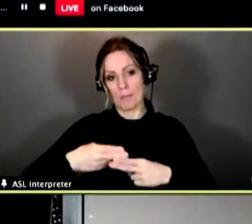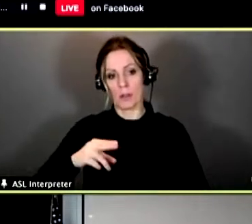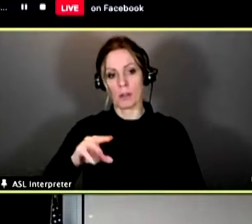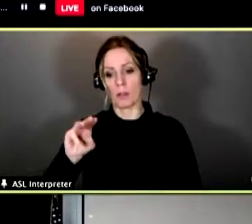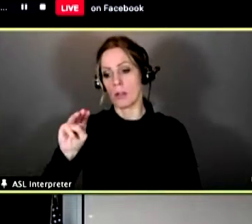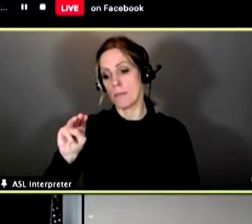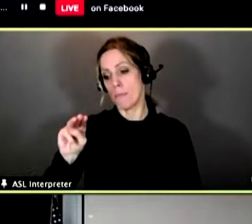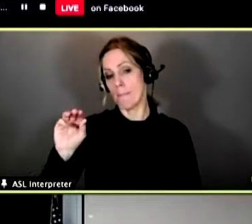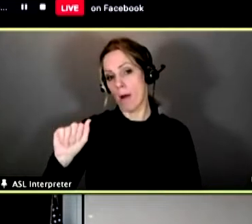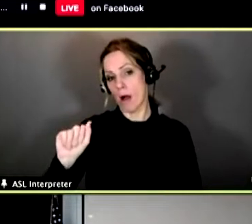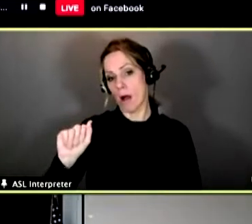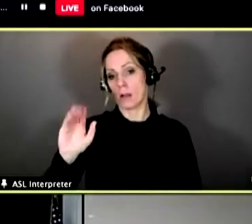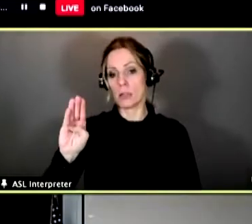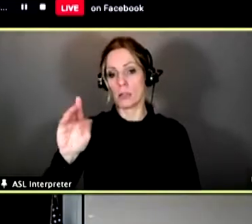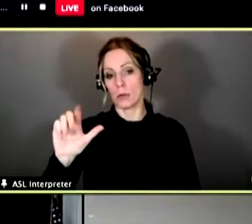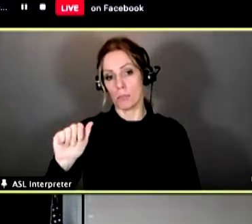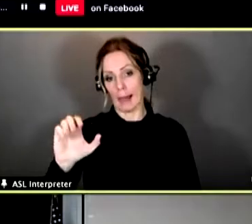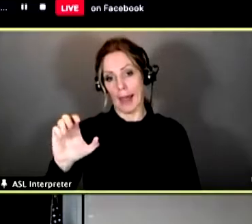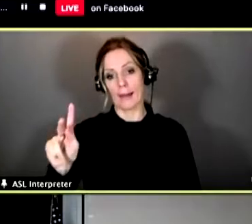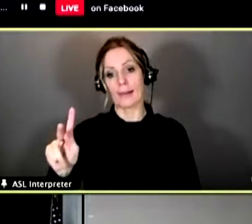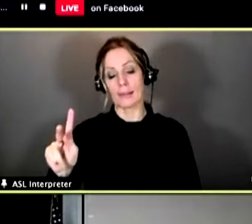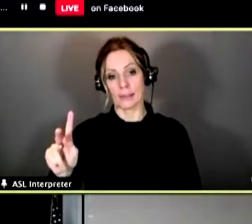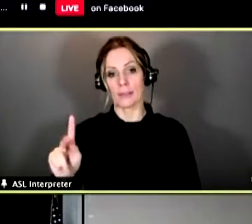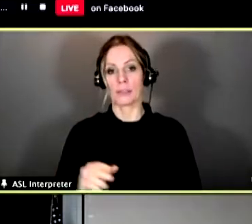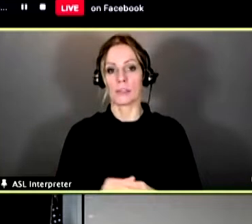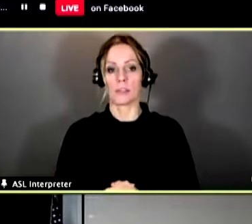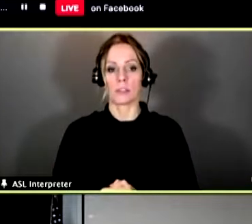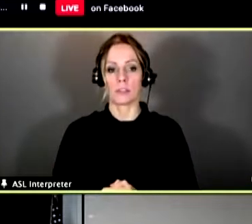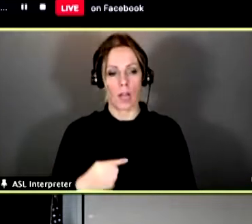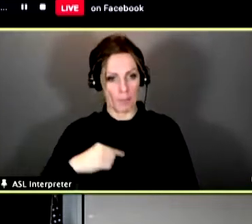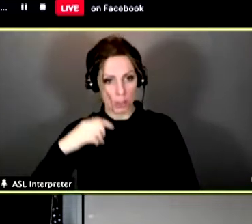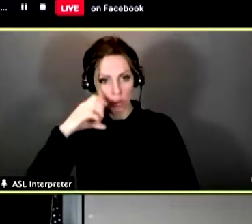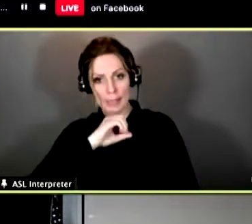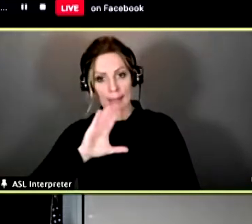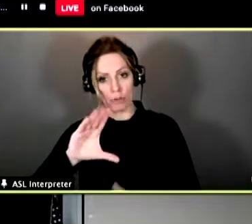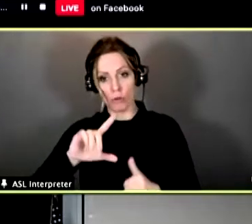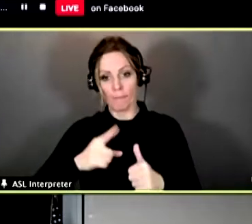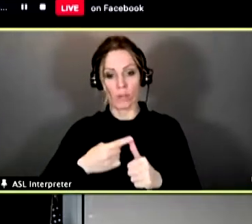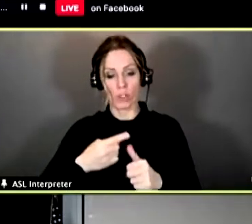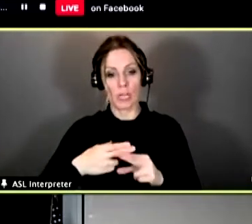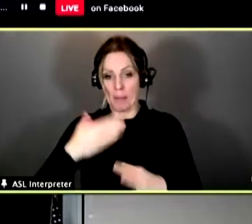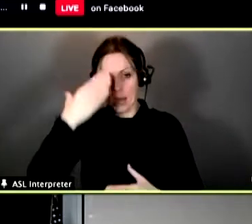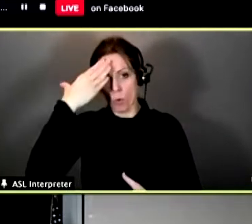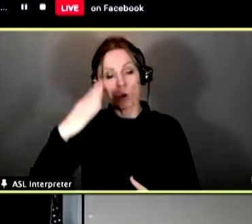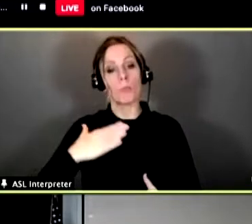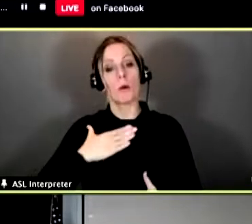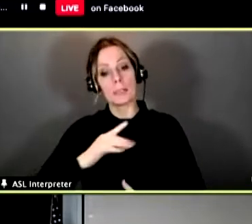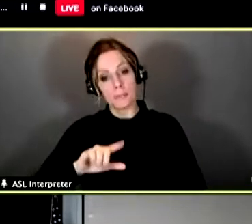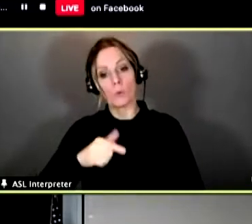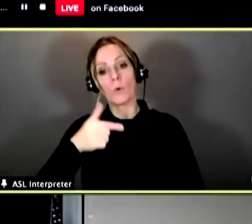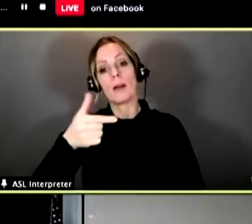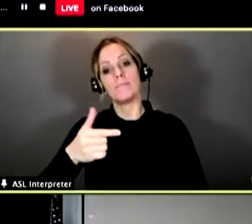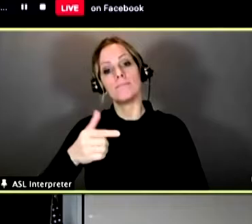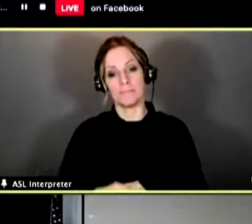Black. Ma, I assume that's your first name. I don't know, but please, you're on the air. Please go